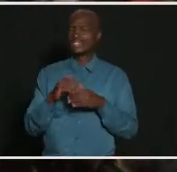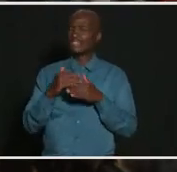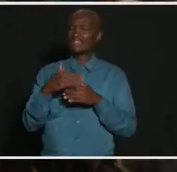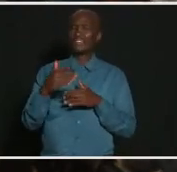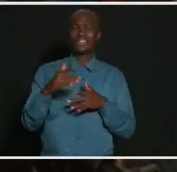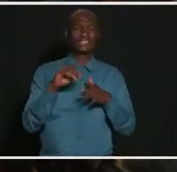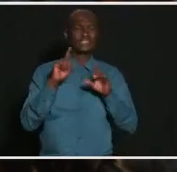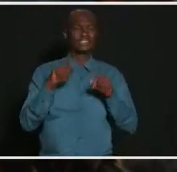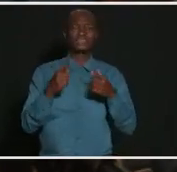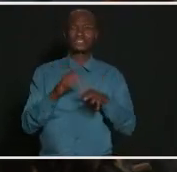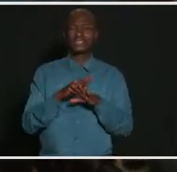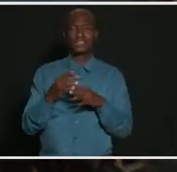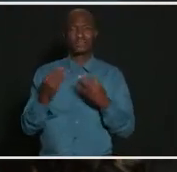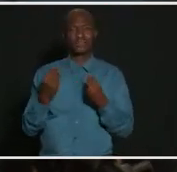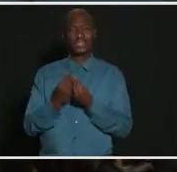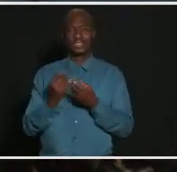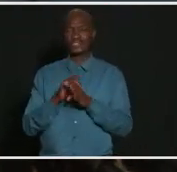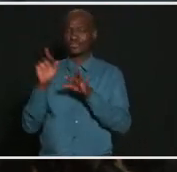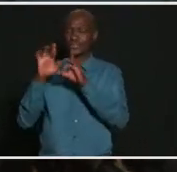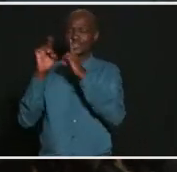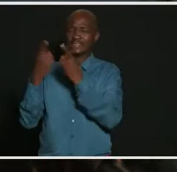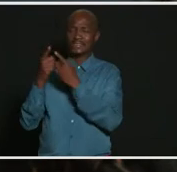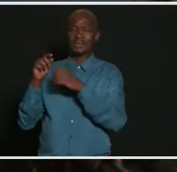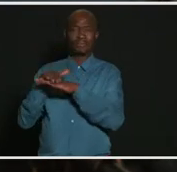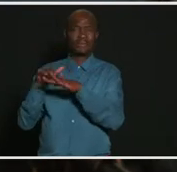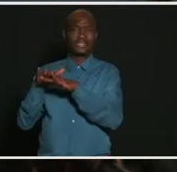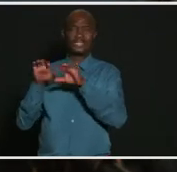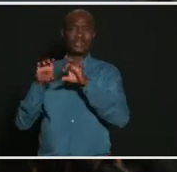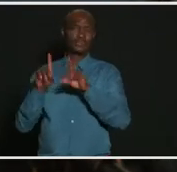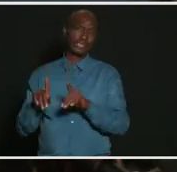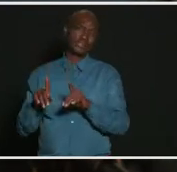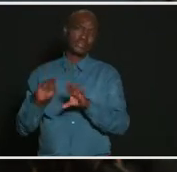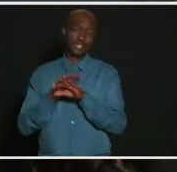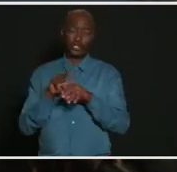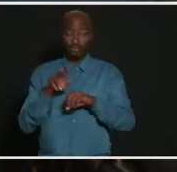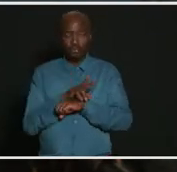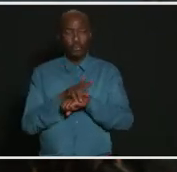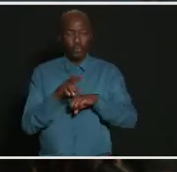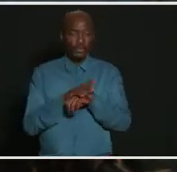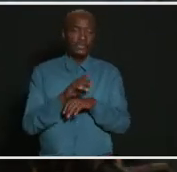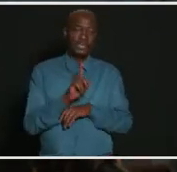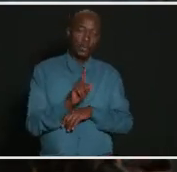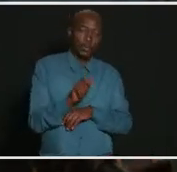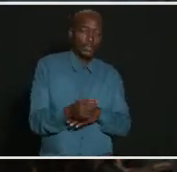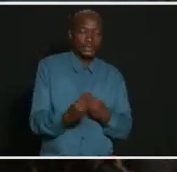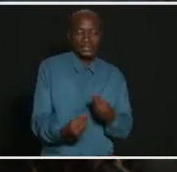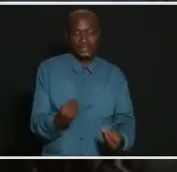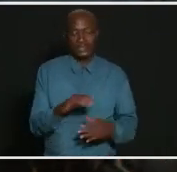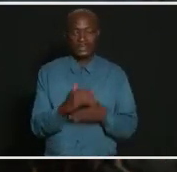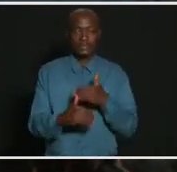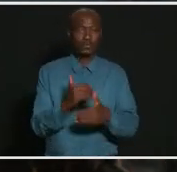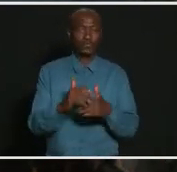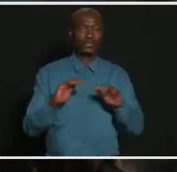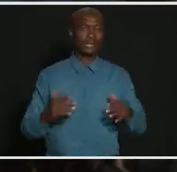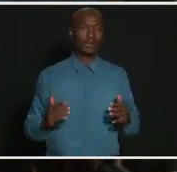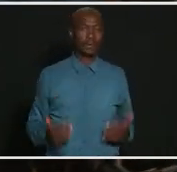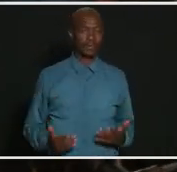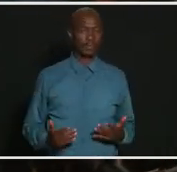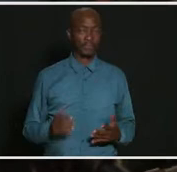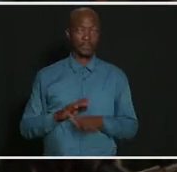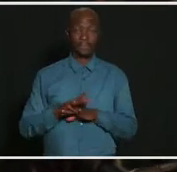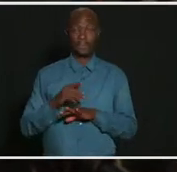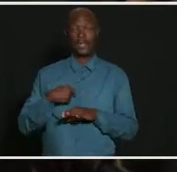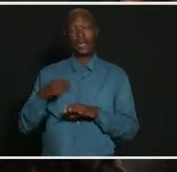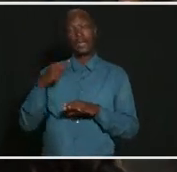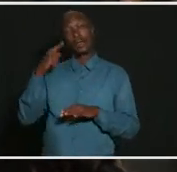too onerous on the staff of the Department of the basic education to monitor one's child's progress I believe